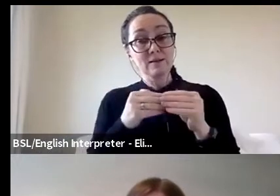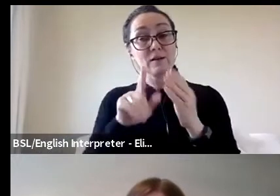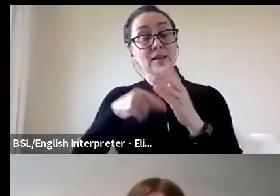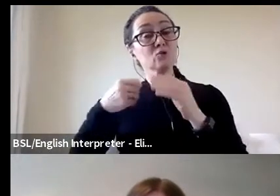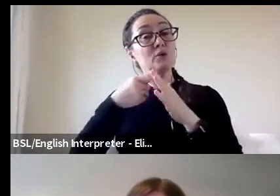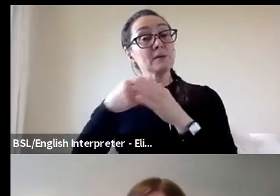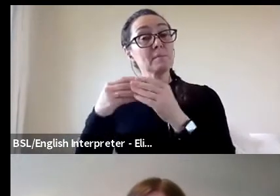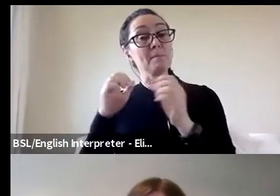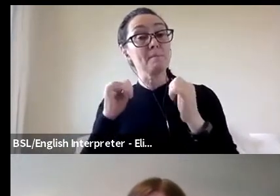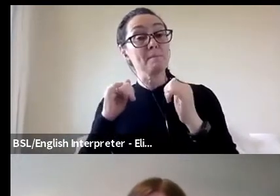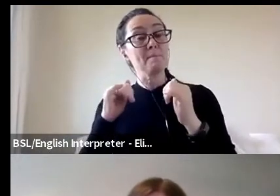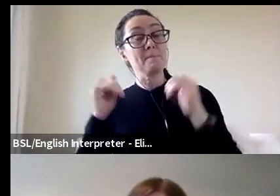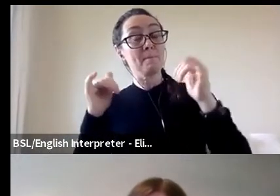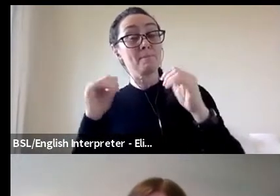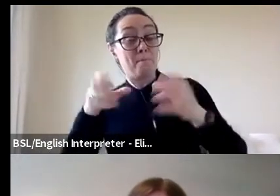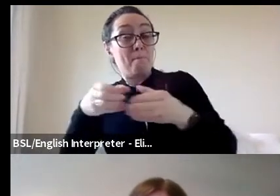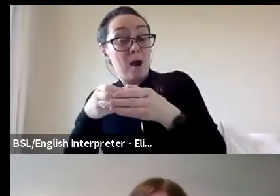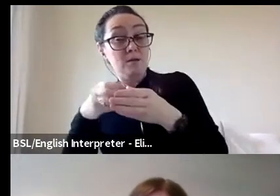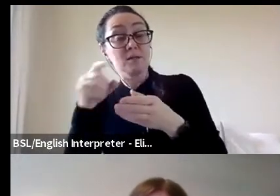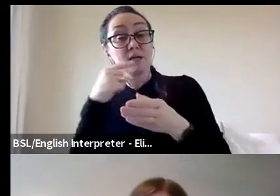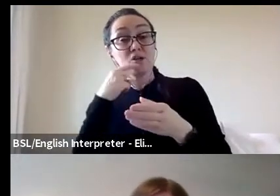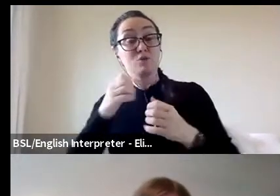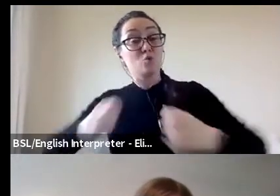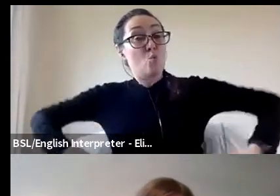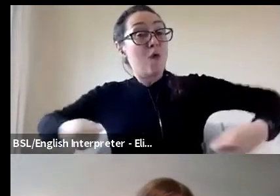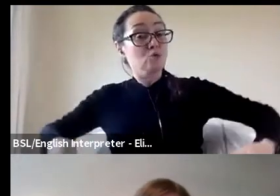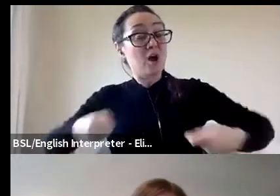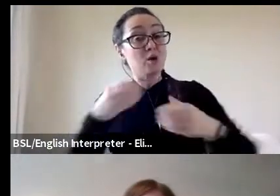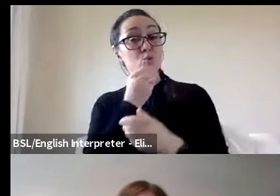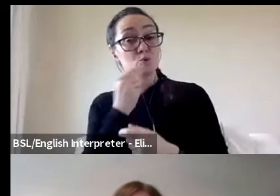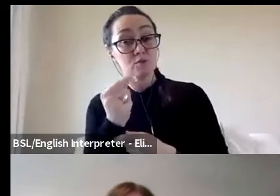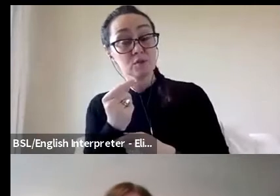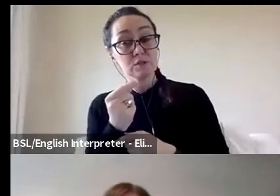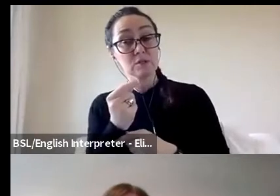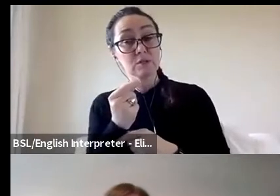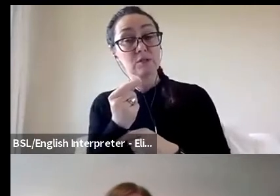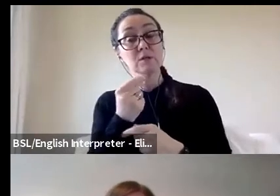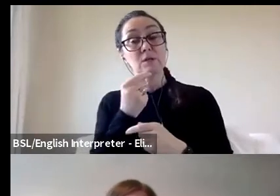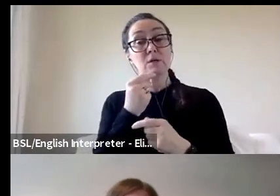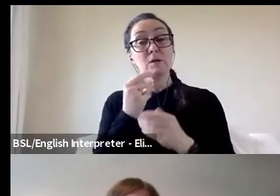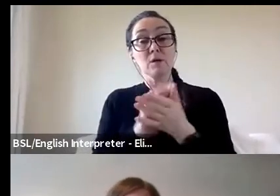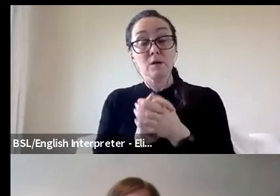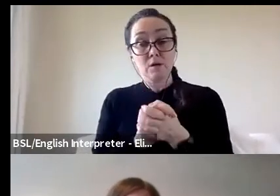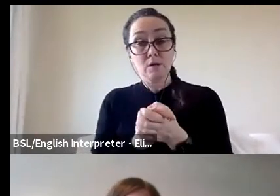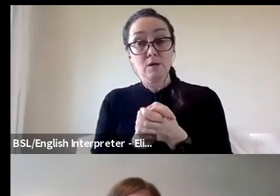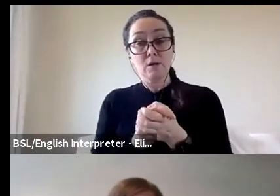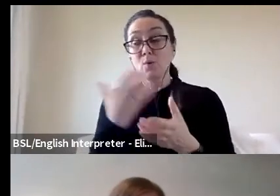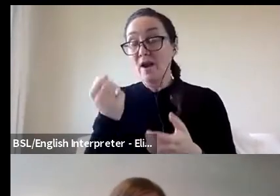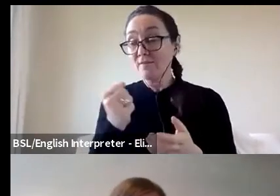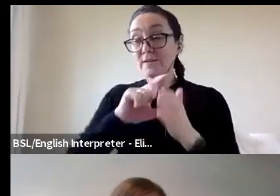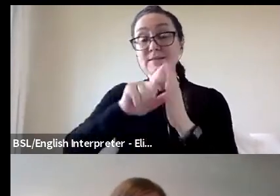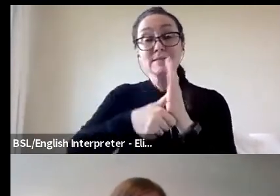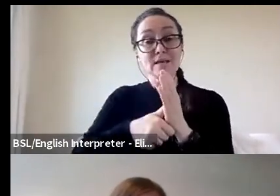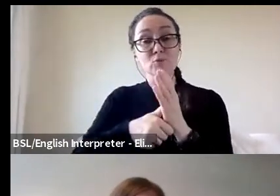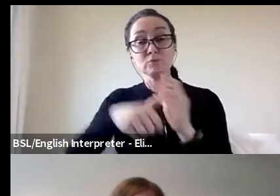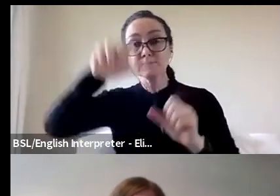political party, set up a leadership programme with that aim in mind. We've used all disabled shortlists and